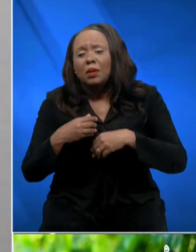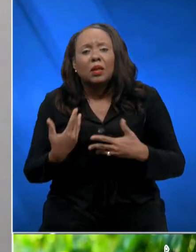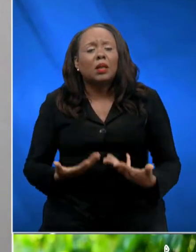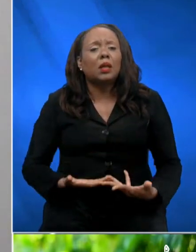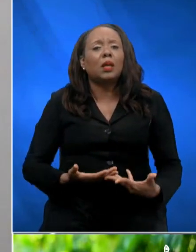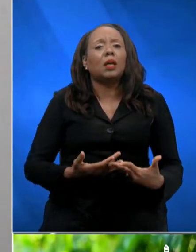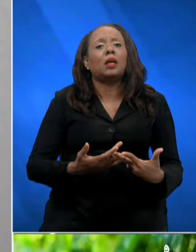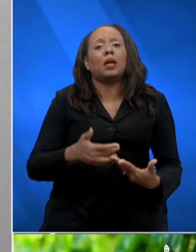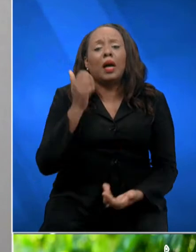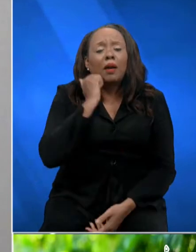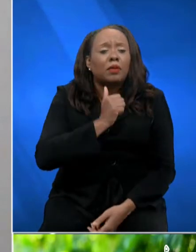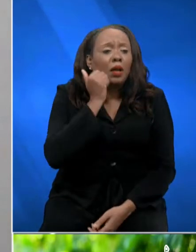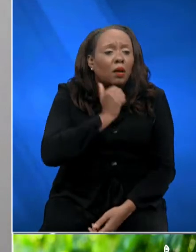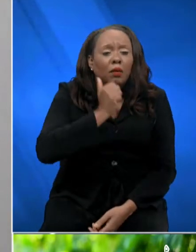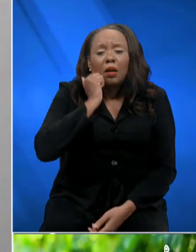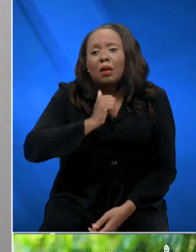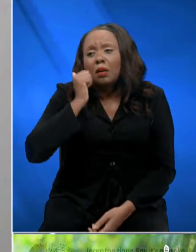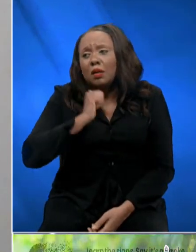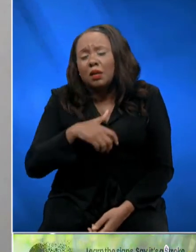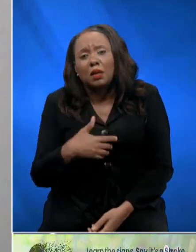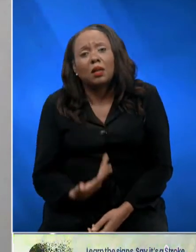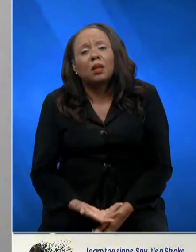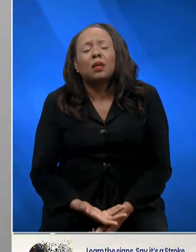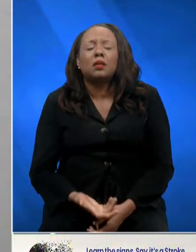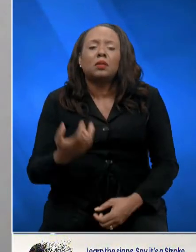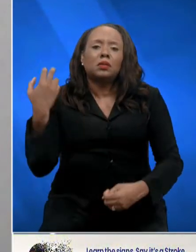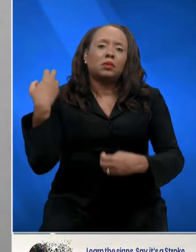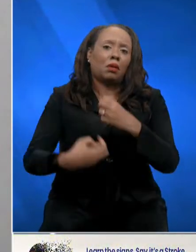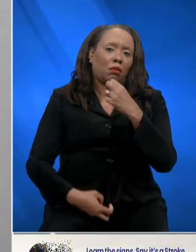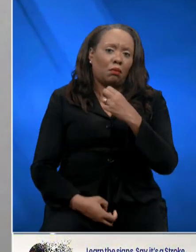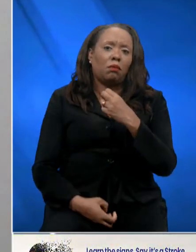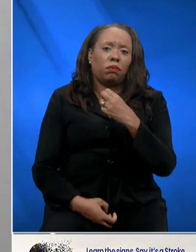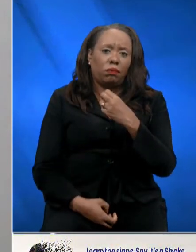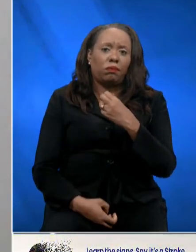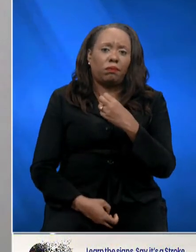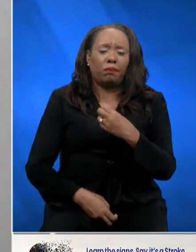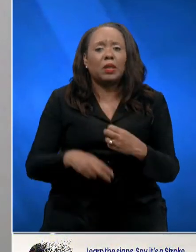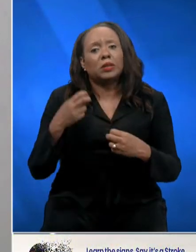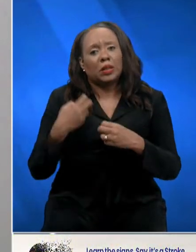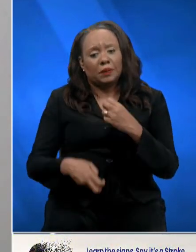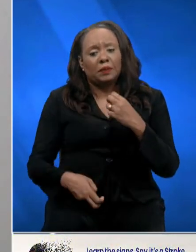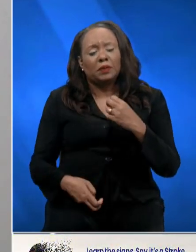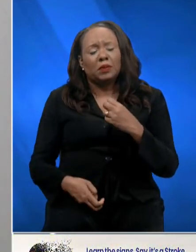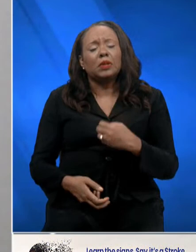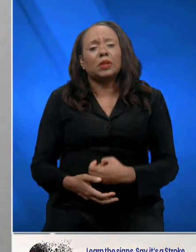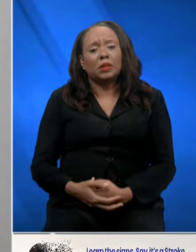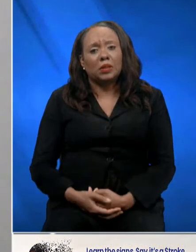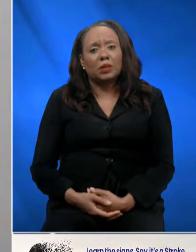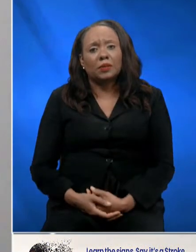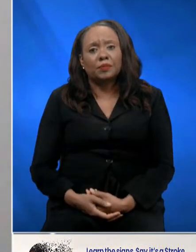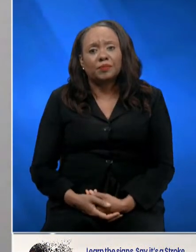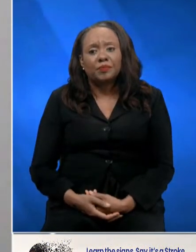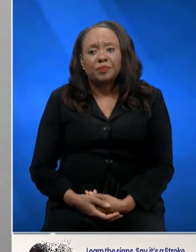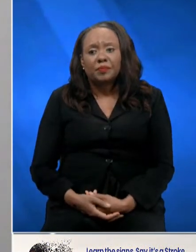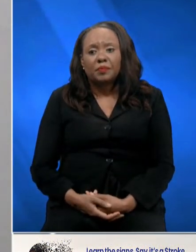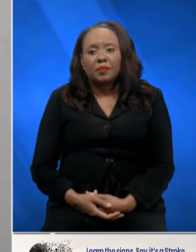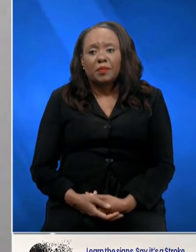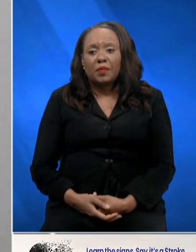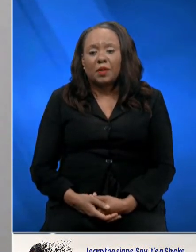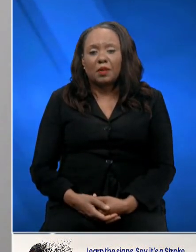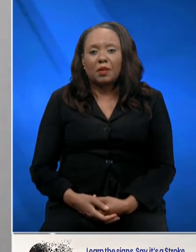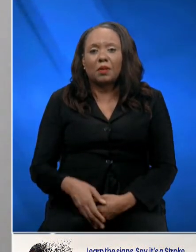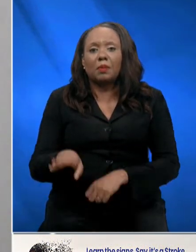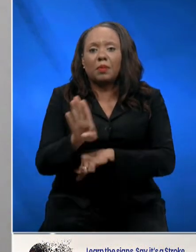patient featured earlier was saying, it's hard. It's a hard blow to some persons. And almost everything in our diet in